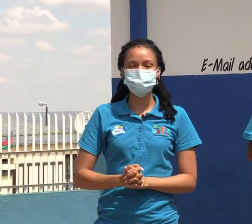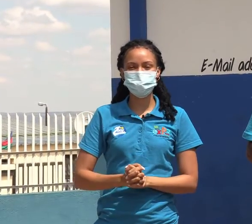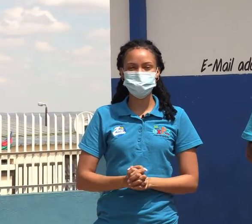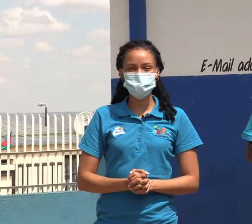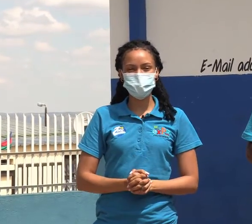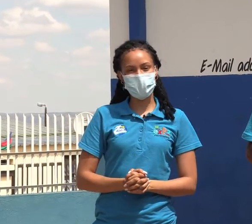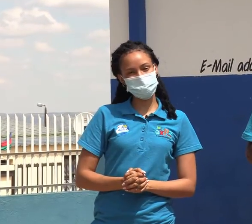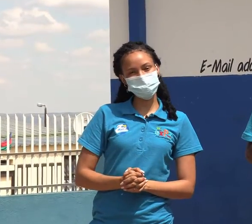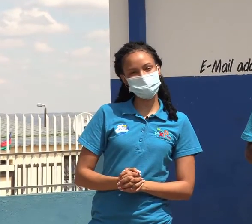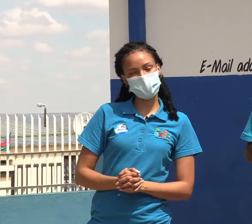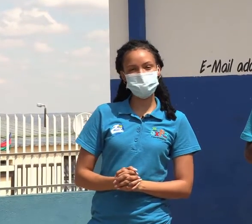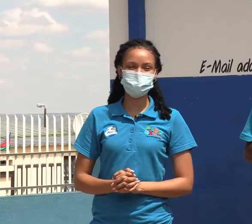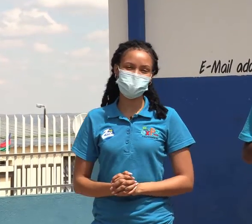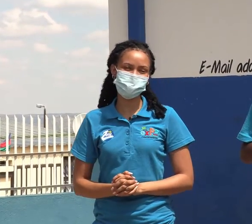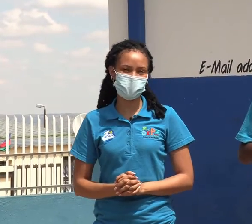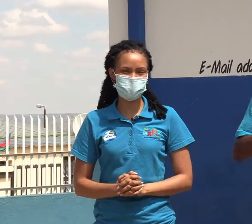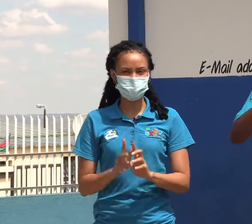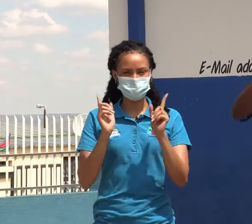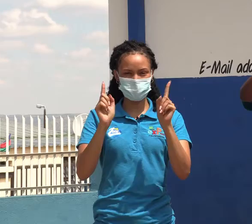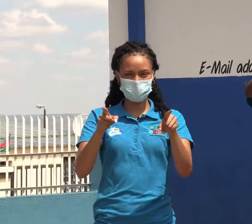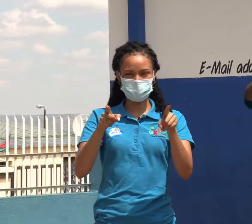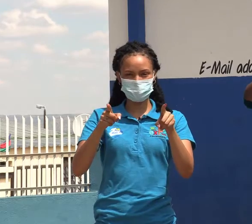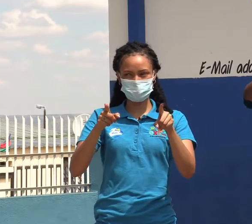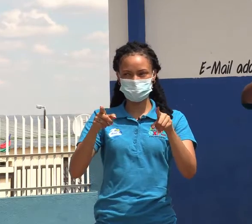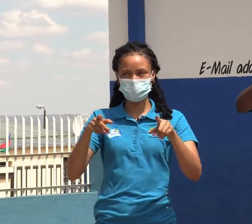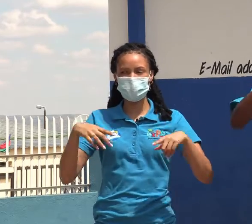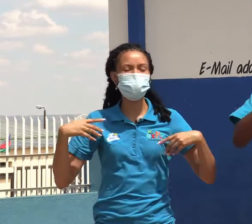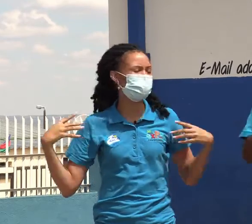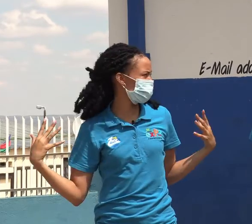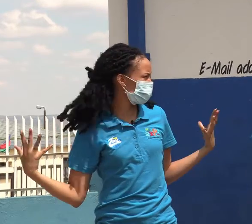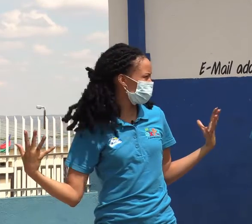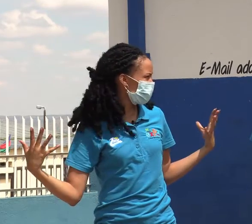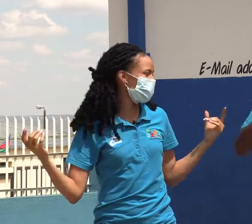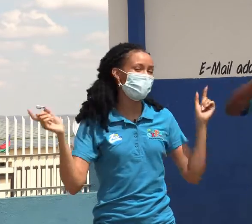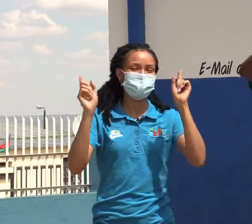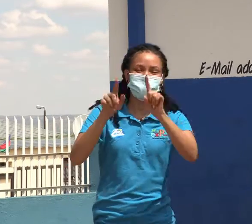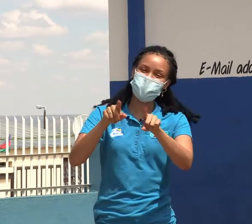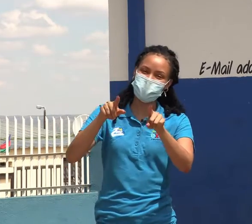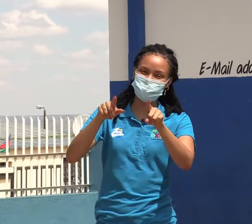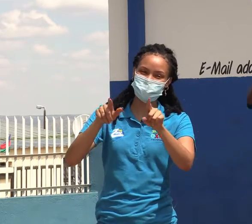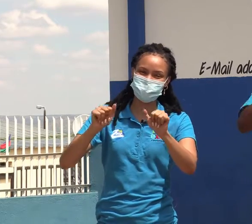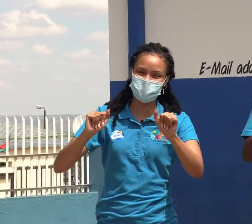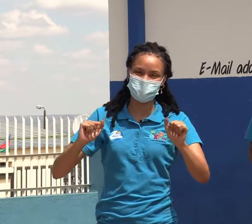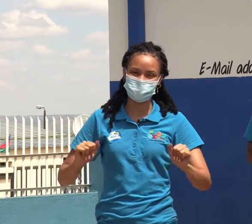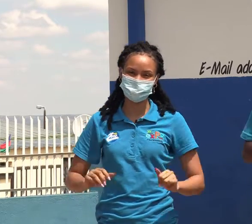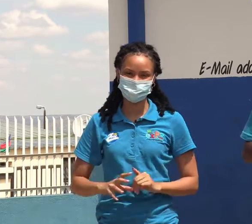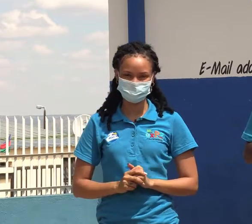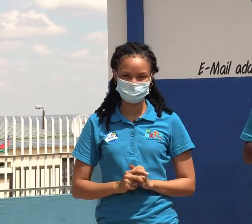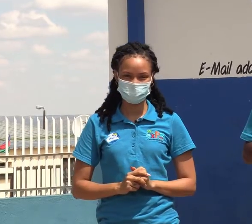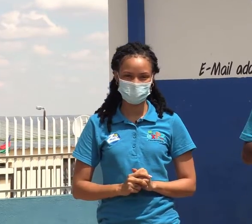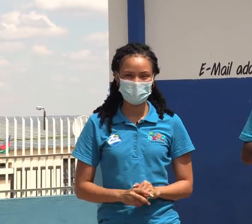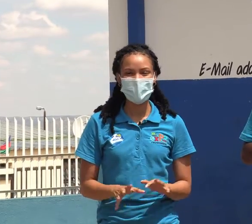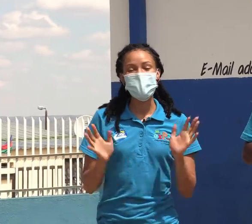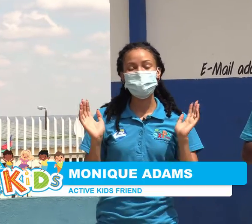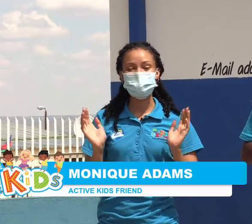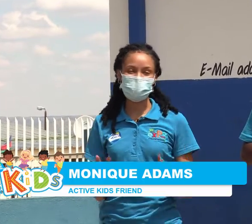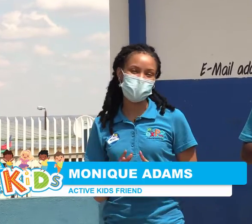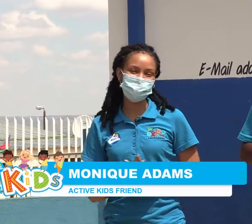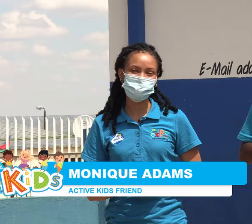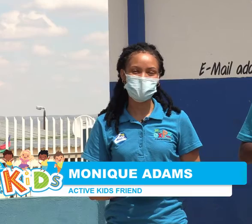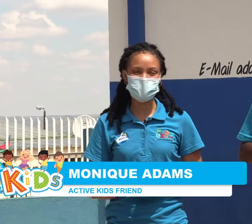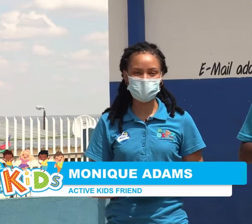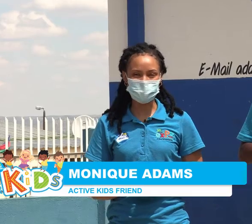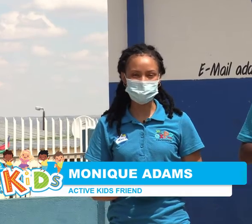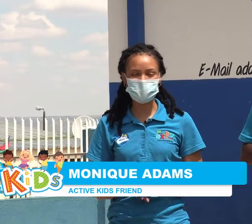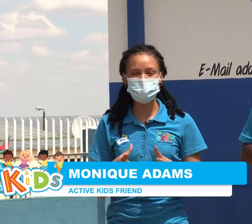to Active Kids, where we actively invest in your future. Whose future? Your future. My